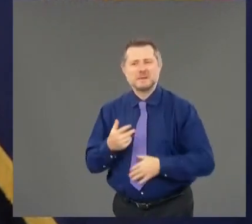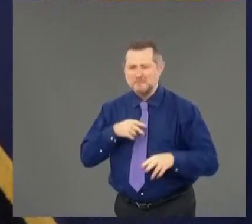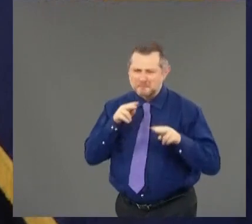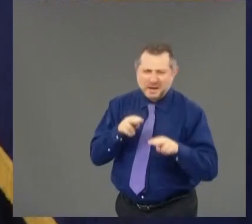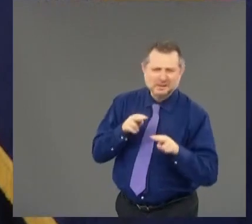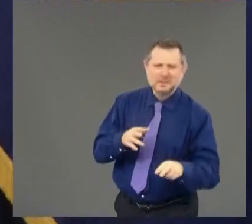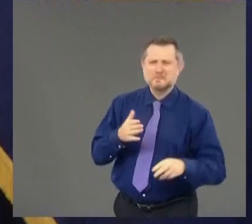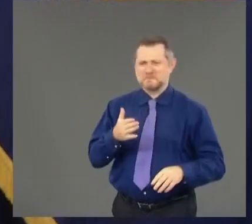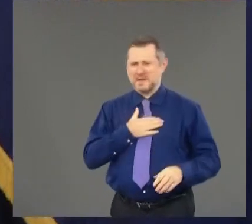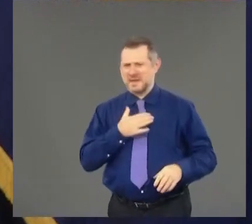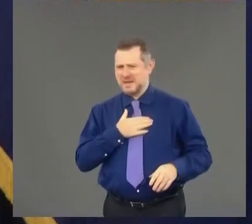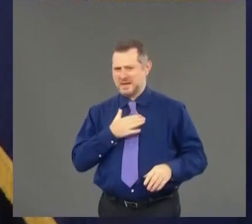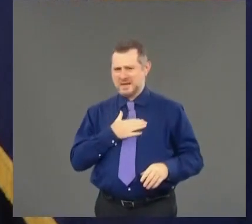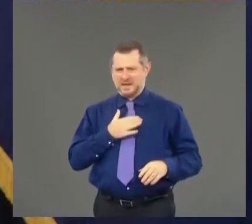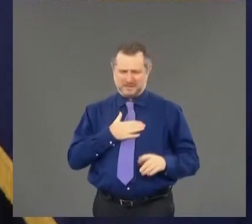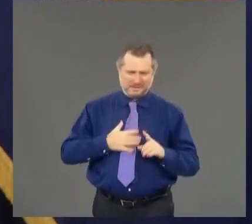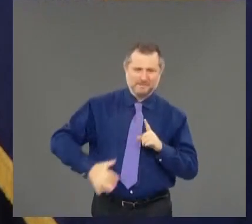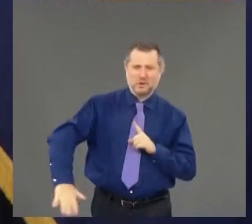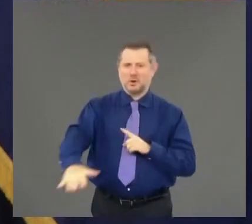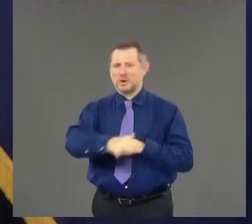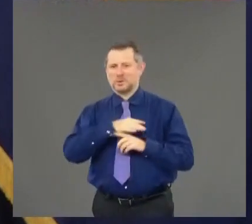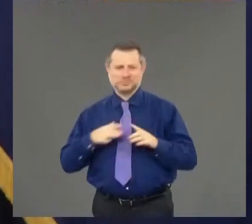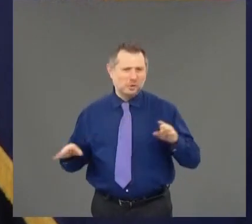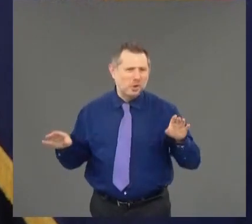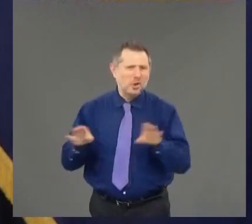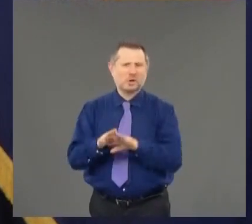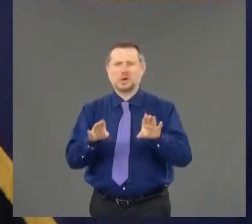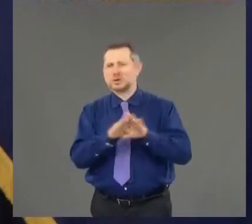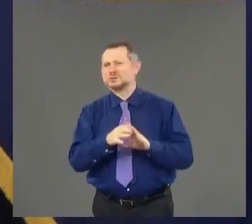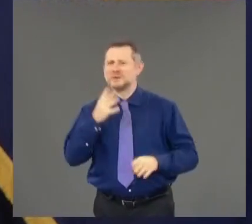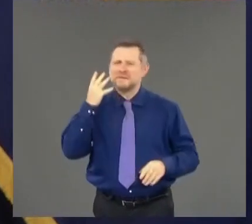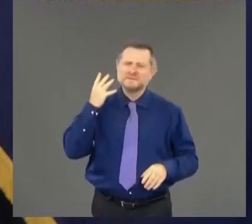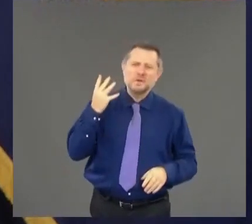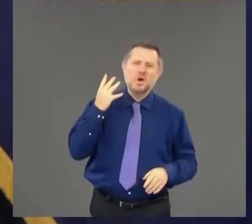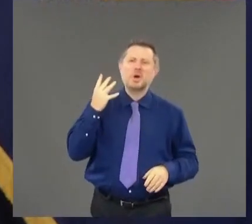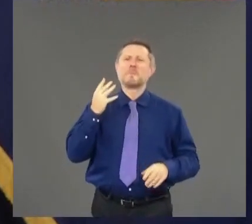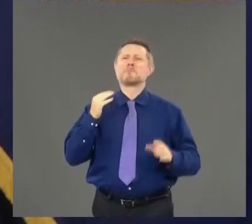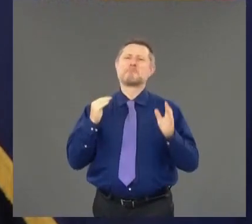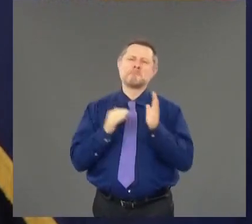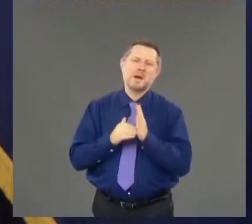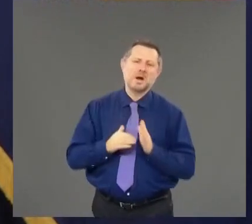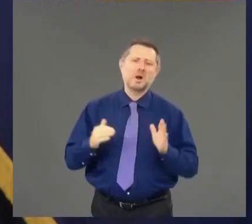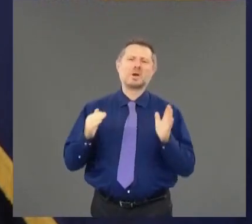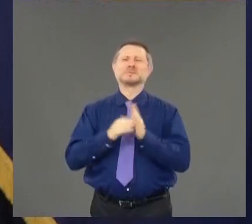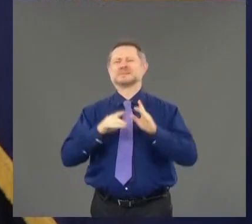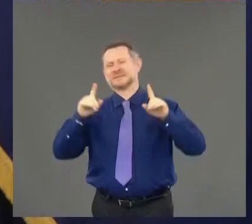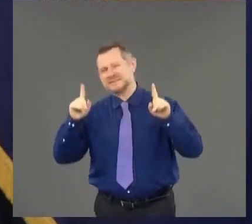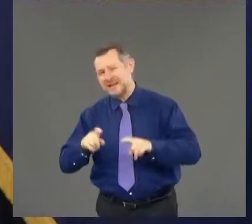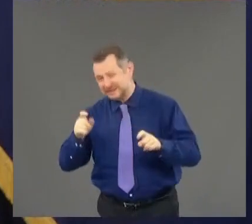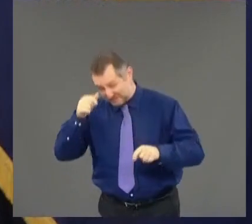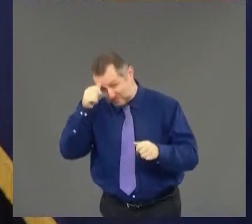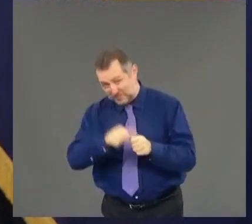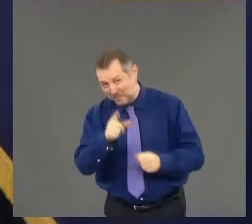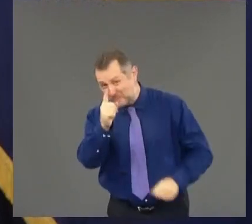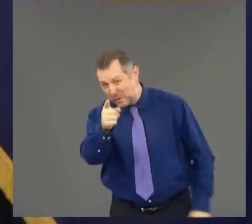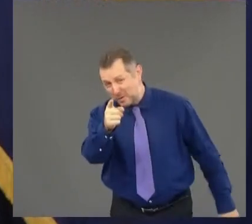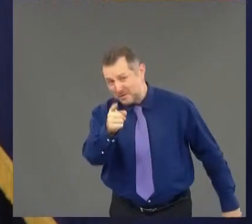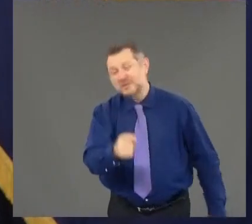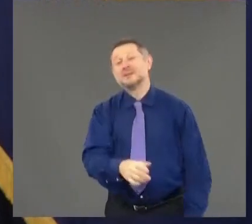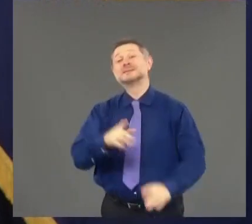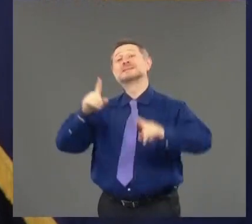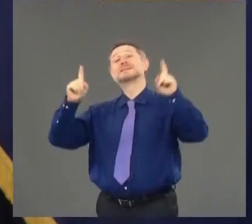closed environment, 4 million tests, right? So we tested almost 1/5 of all